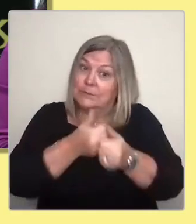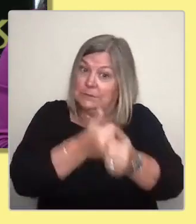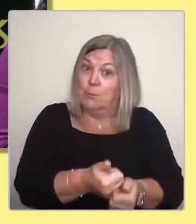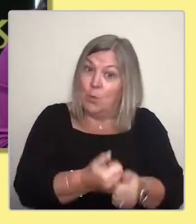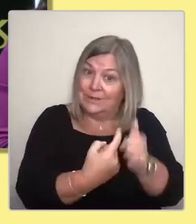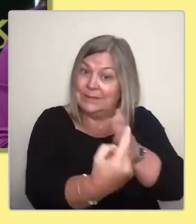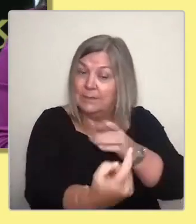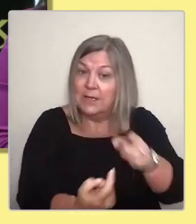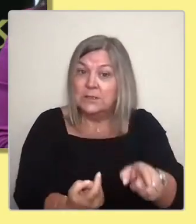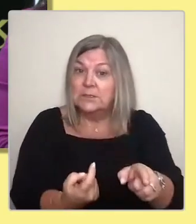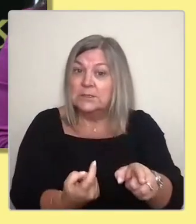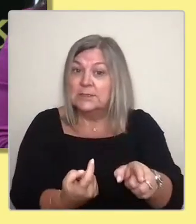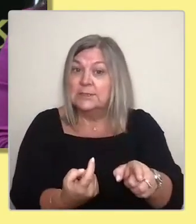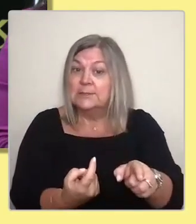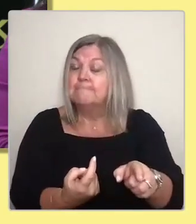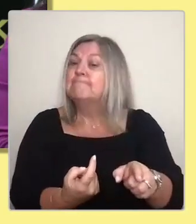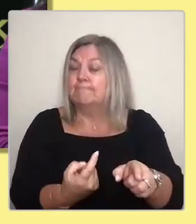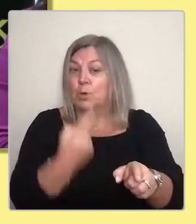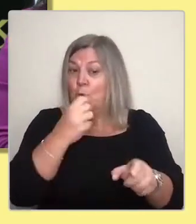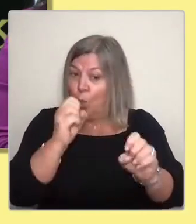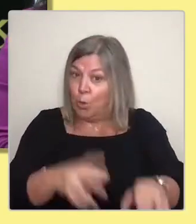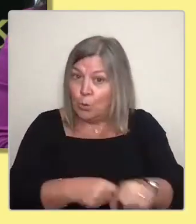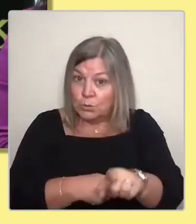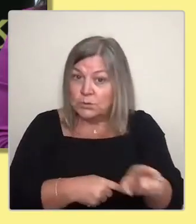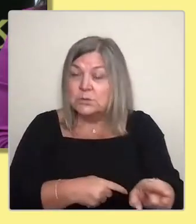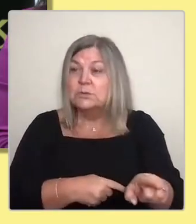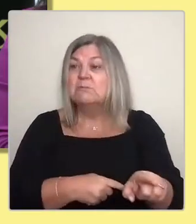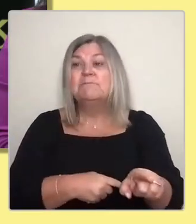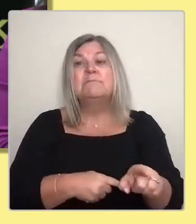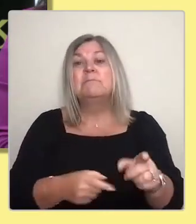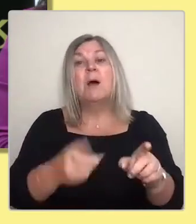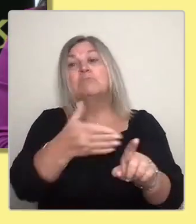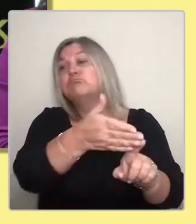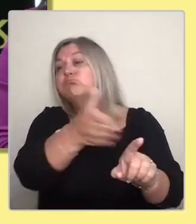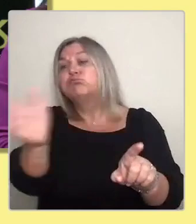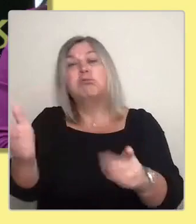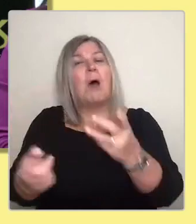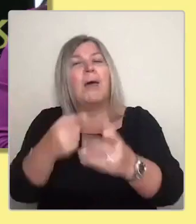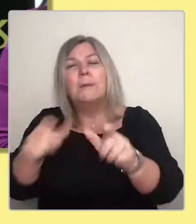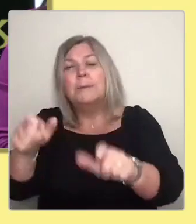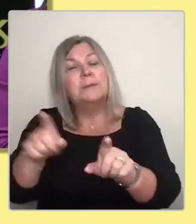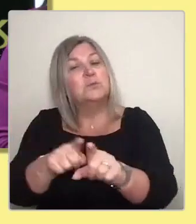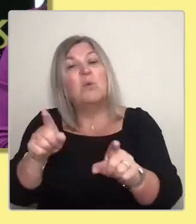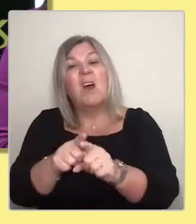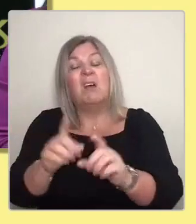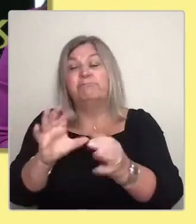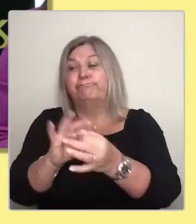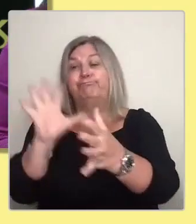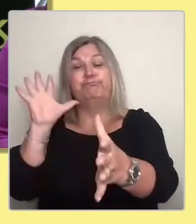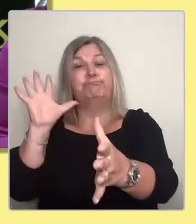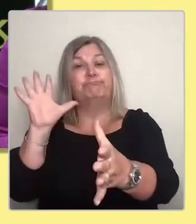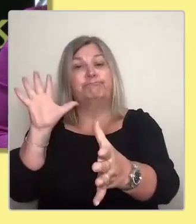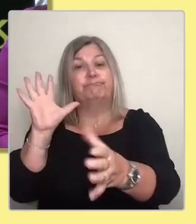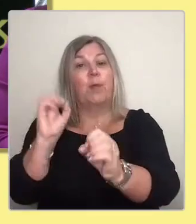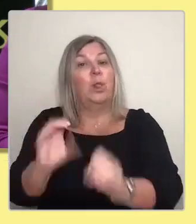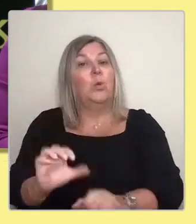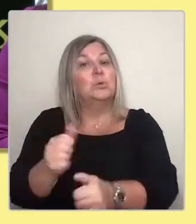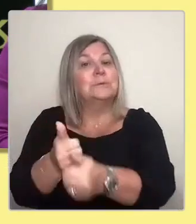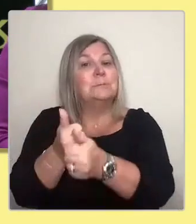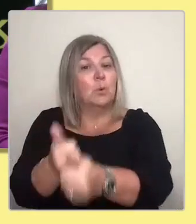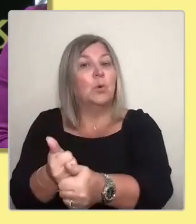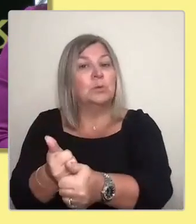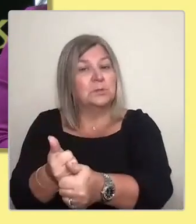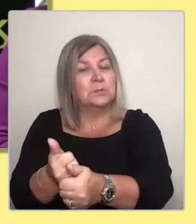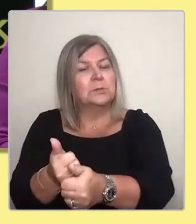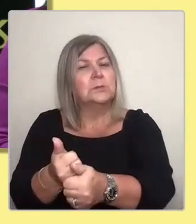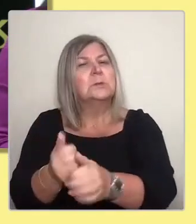people right across the spectrum who joined our party because they believe in those, in that progressive agenda. So I want to build upon